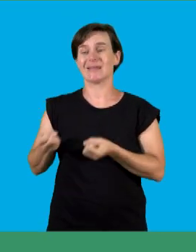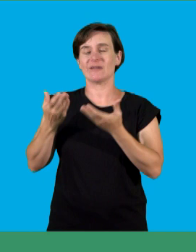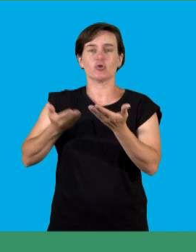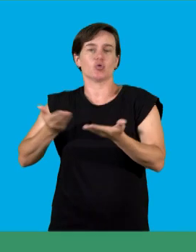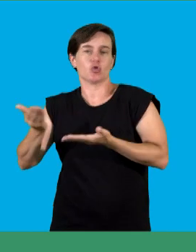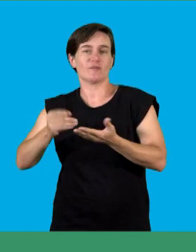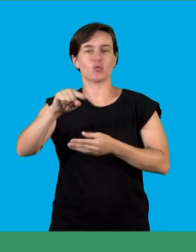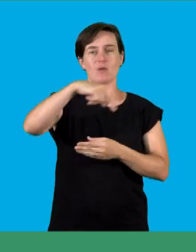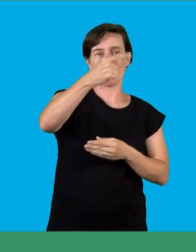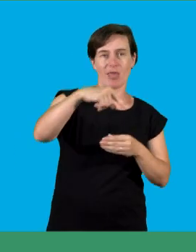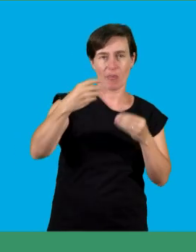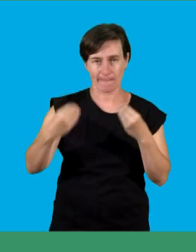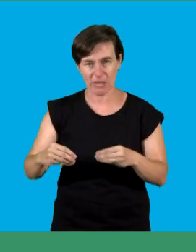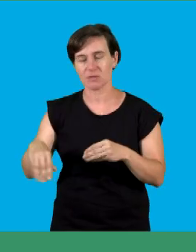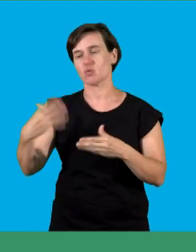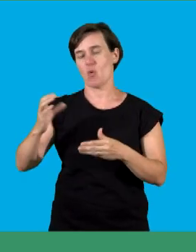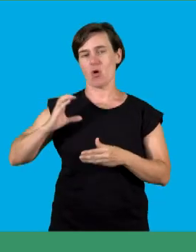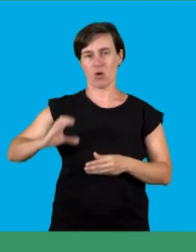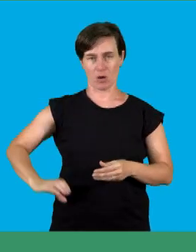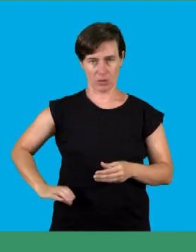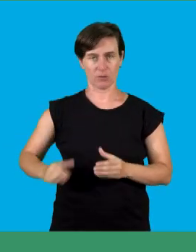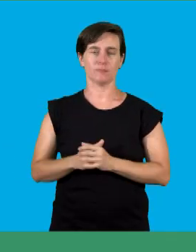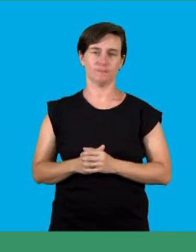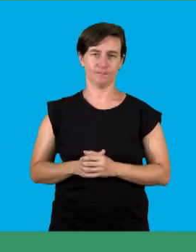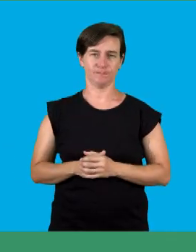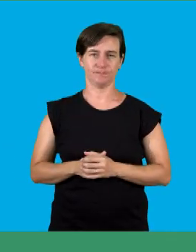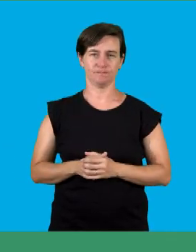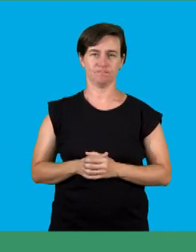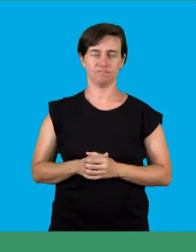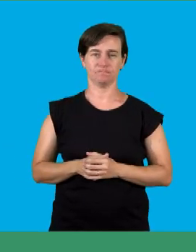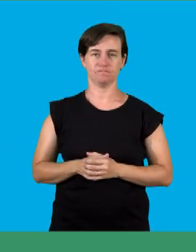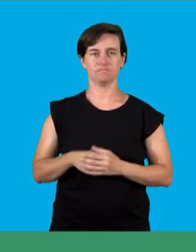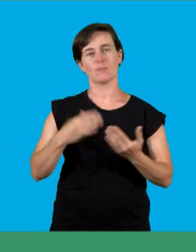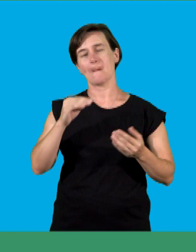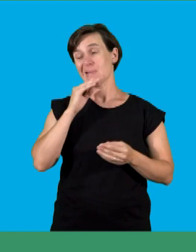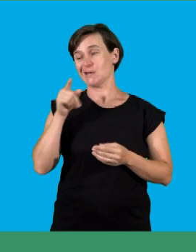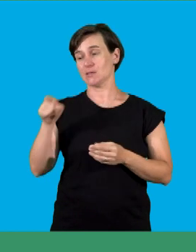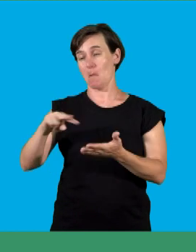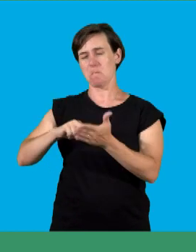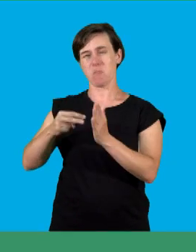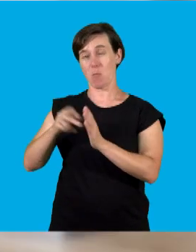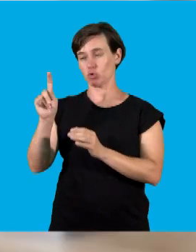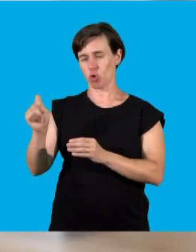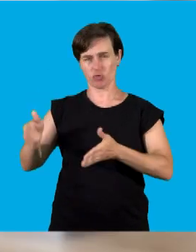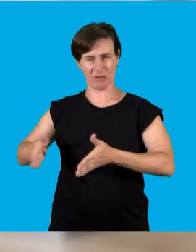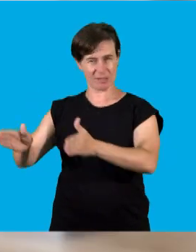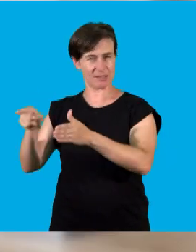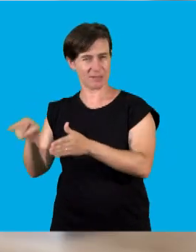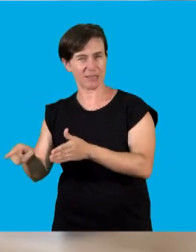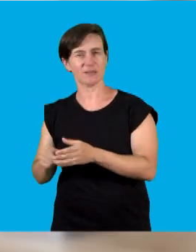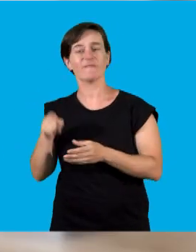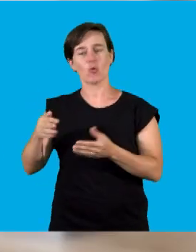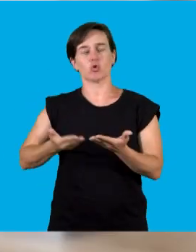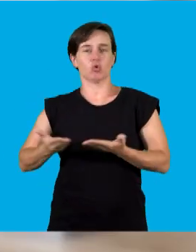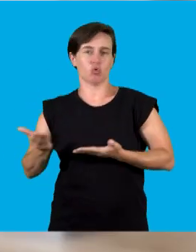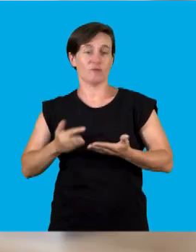services to other businesses and consumers. So the main purpose of the tertiary sector is to render